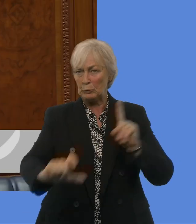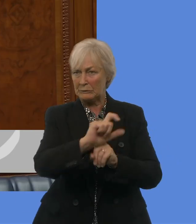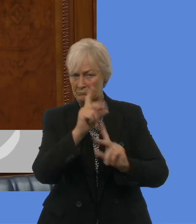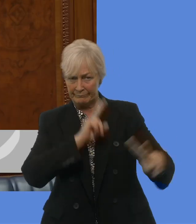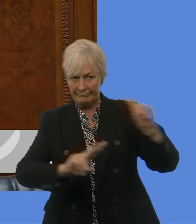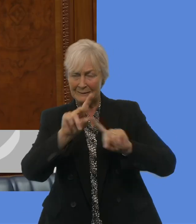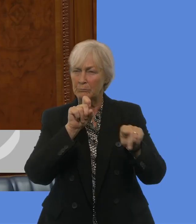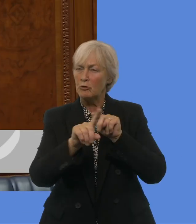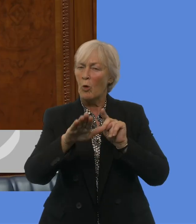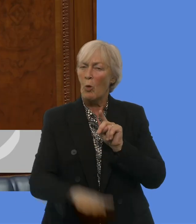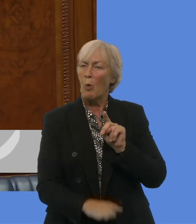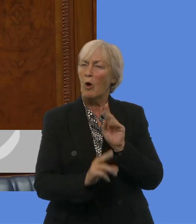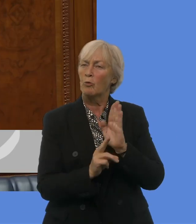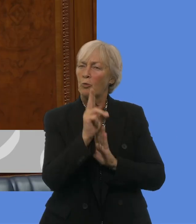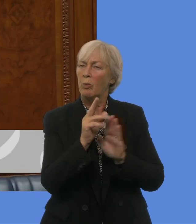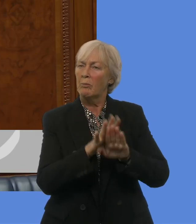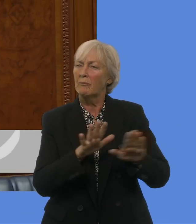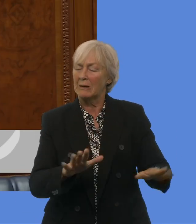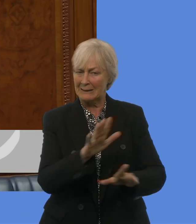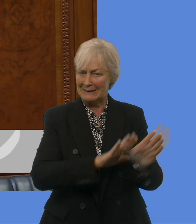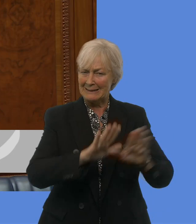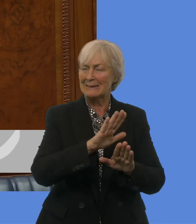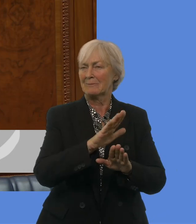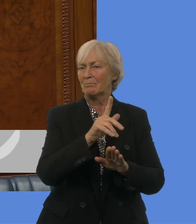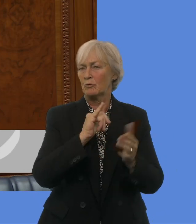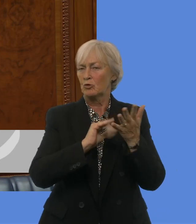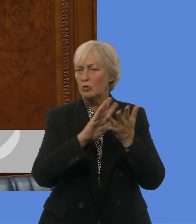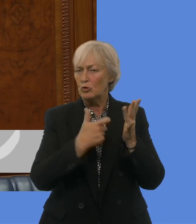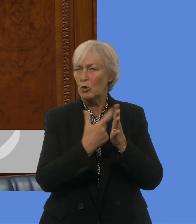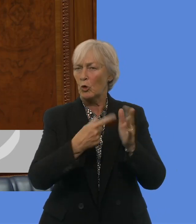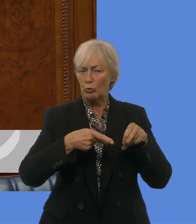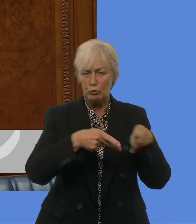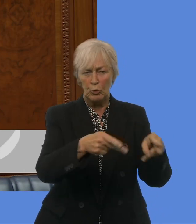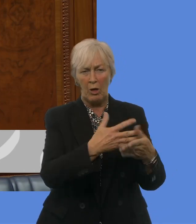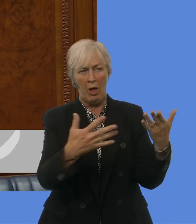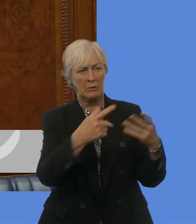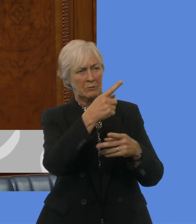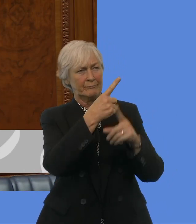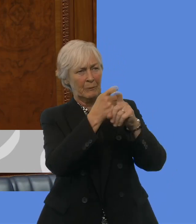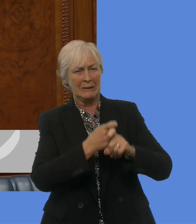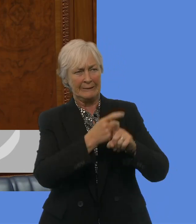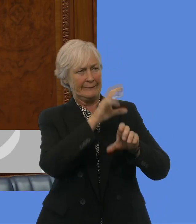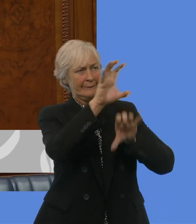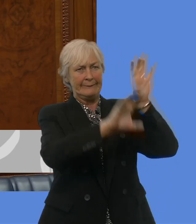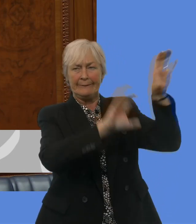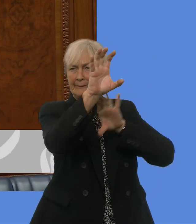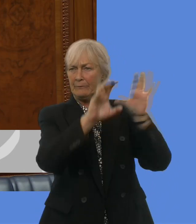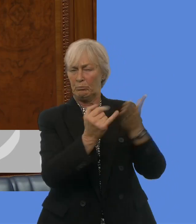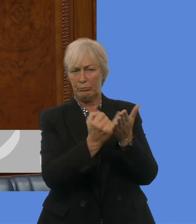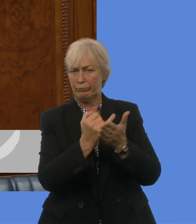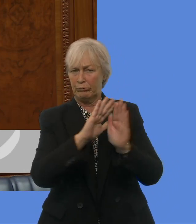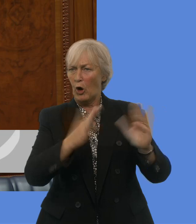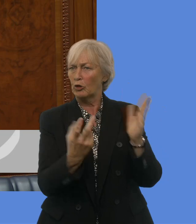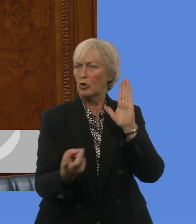Lower North Belfast, communities of Skegnale, Shore Road and Jellicoe are blighted by Japanese knotweed being placed on unregistered